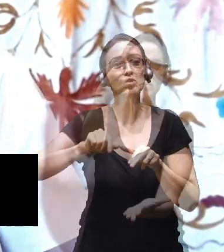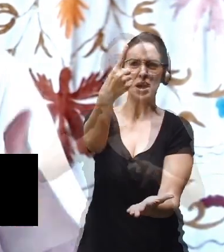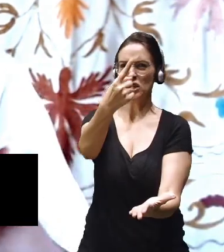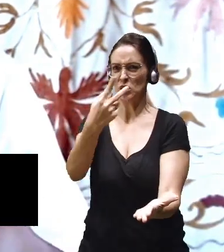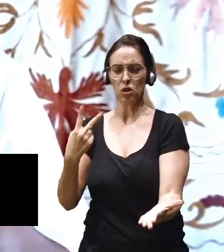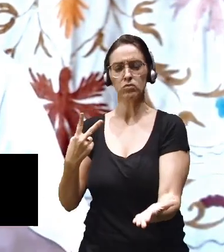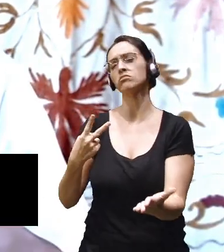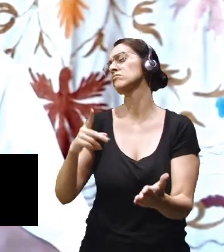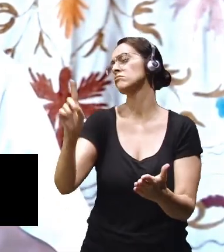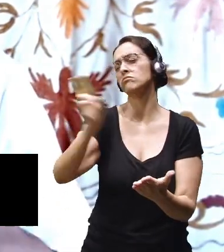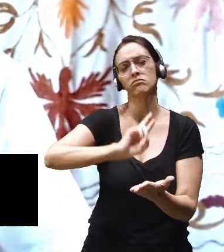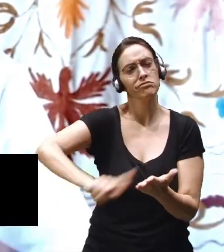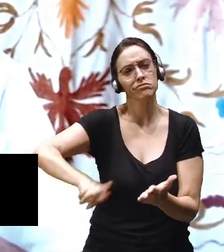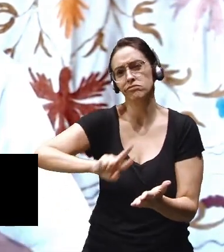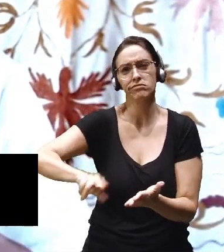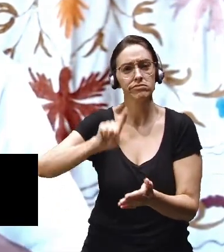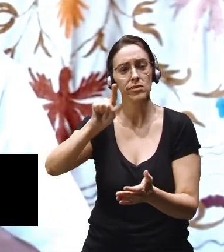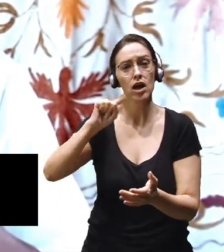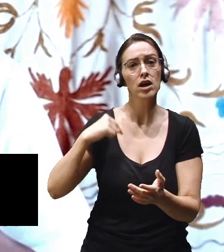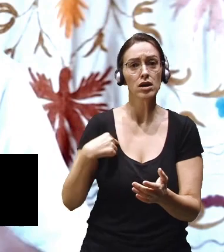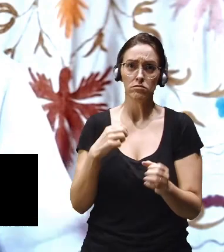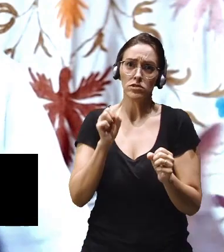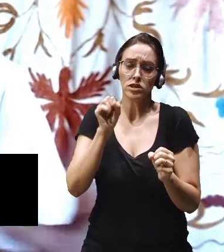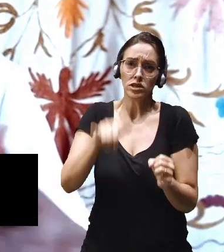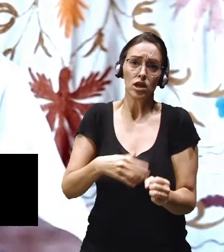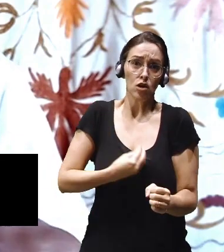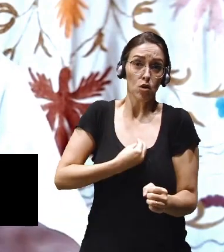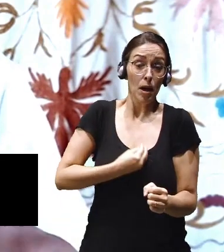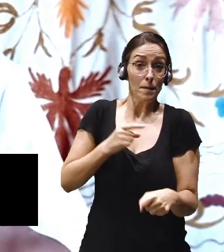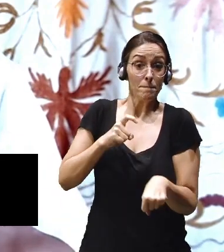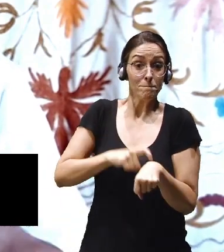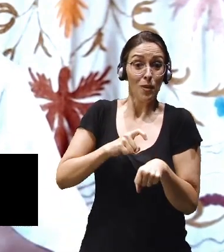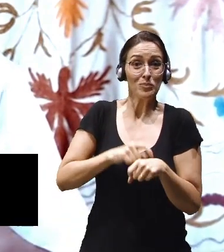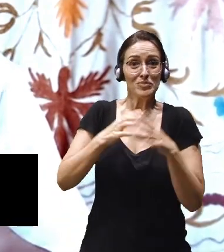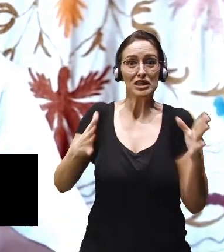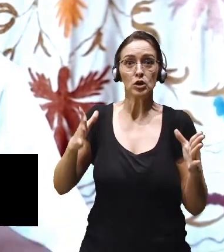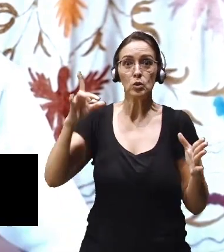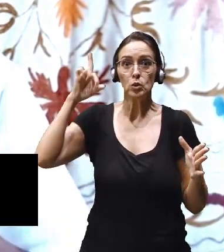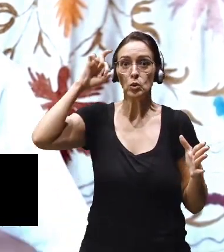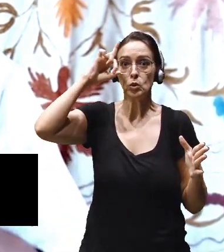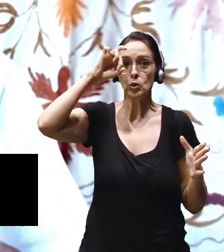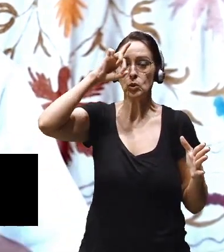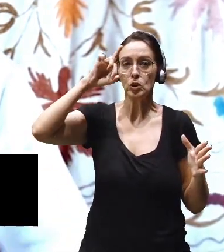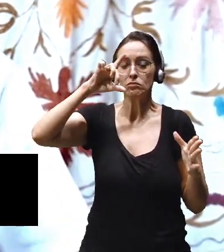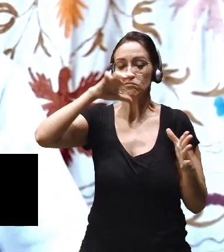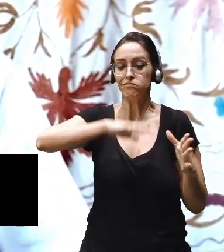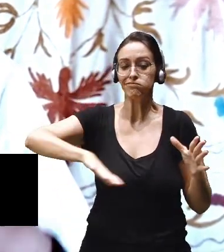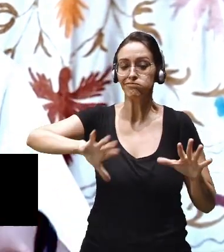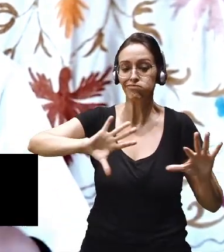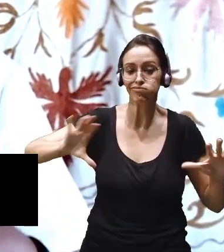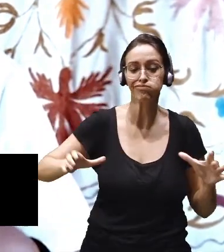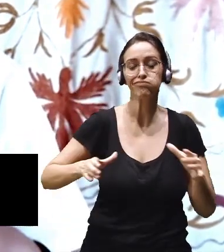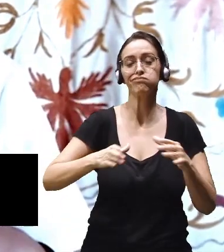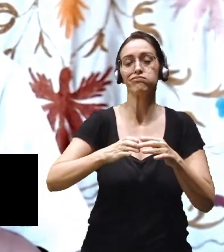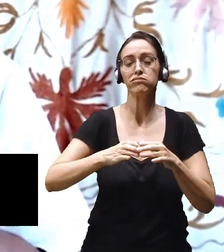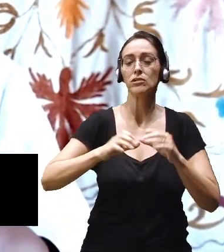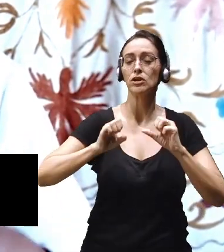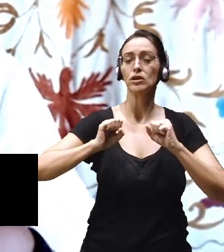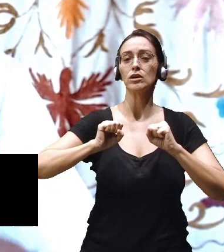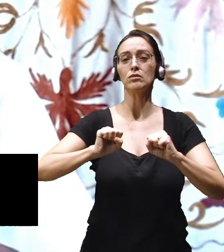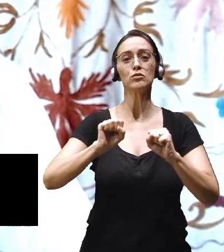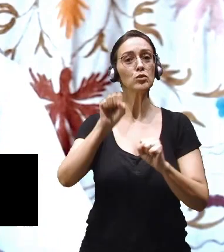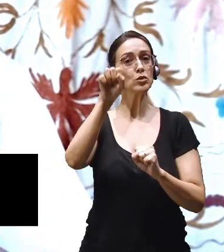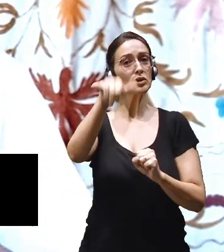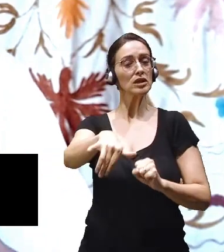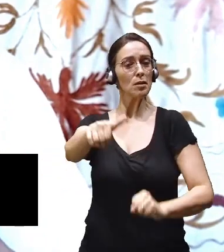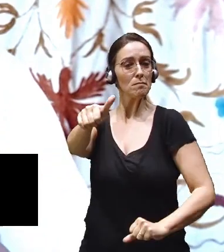frameworks. We're at a critical moment here where I think collectively we can actually really transform, as I said yesterday,